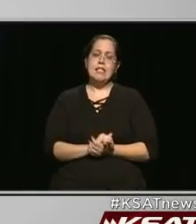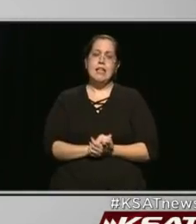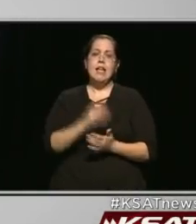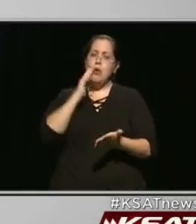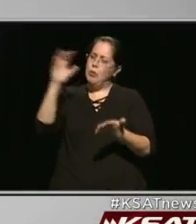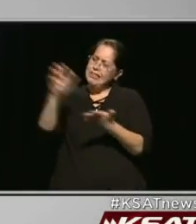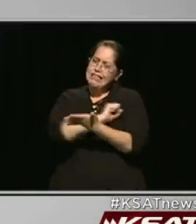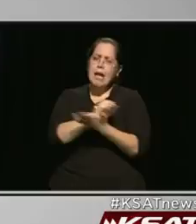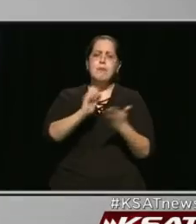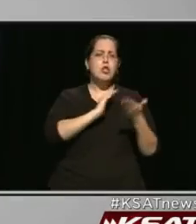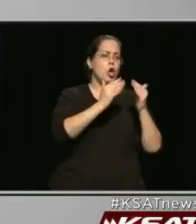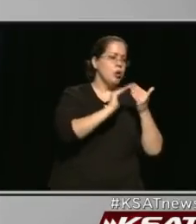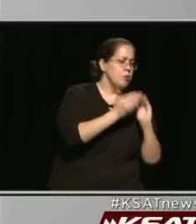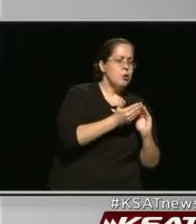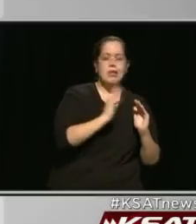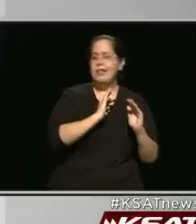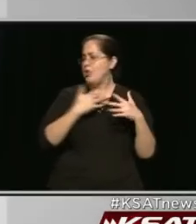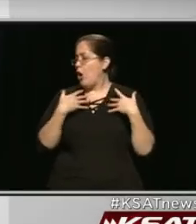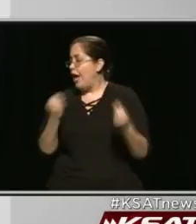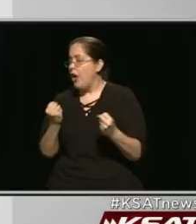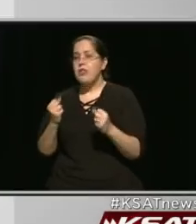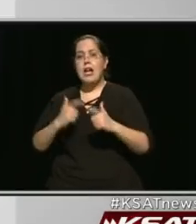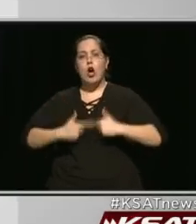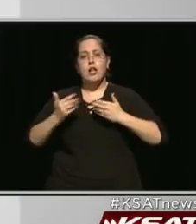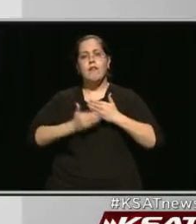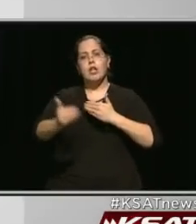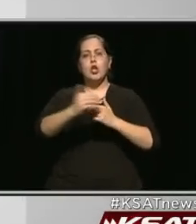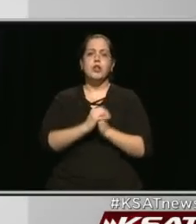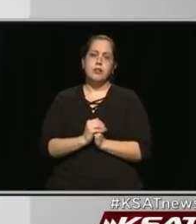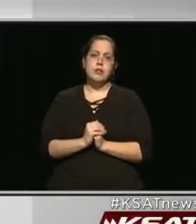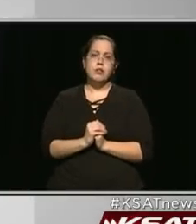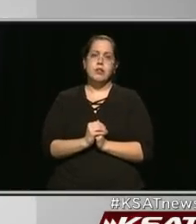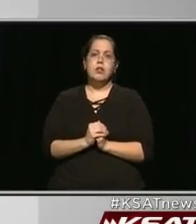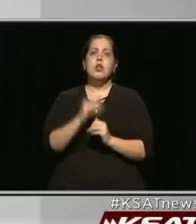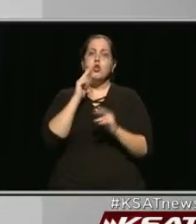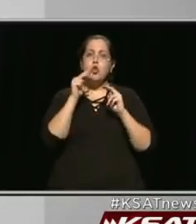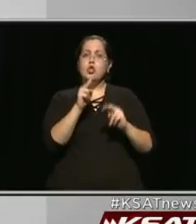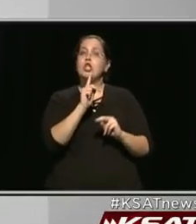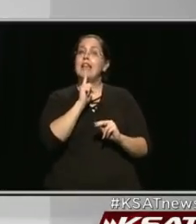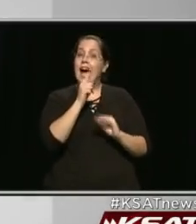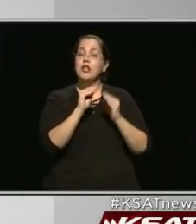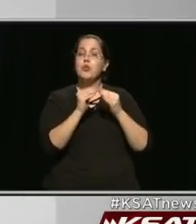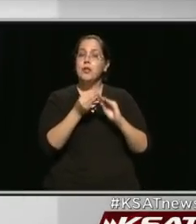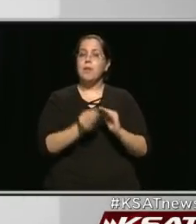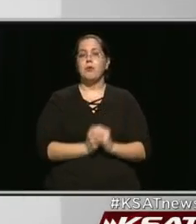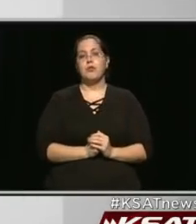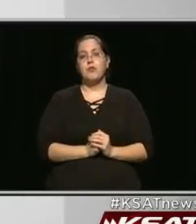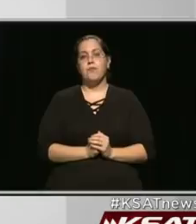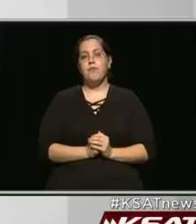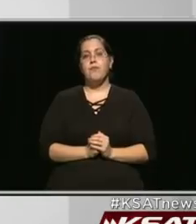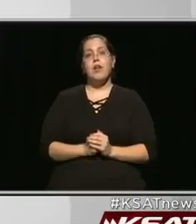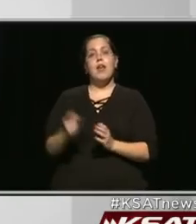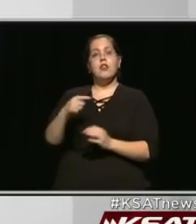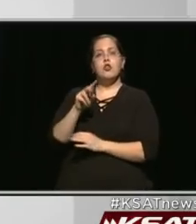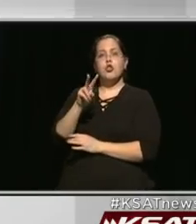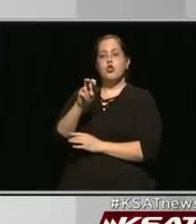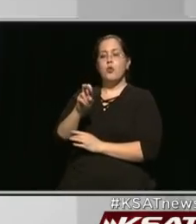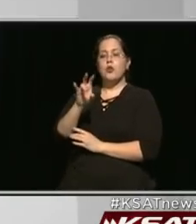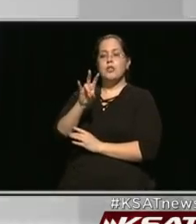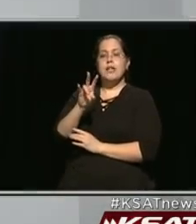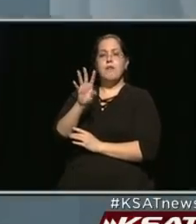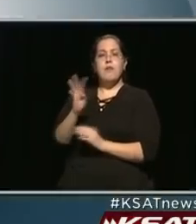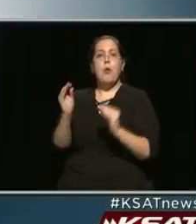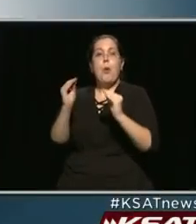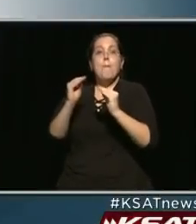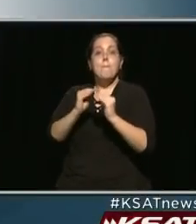devastating our communities, our health, and our livelihood. So let's go to the actual numbers today. There are 274